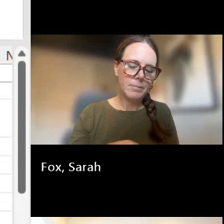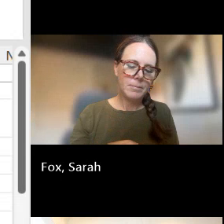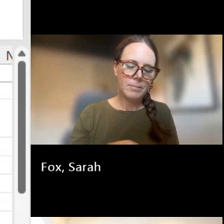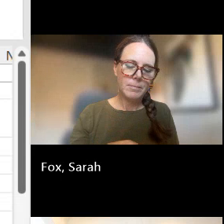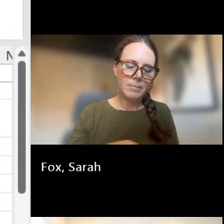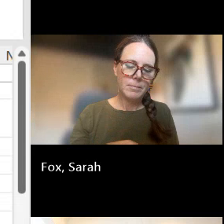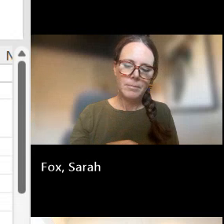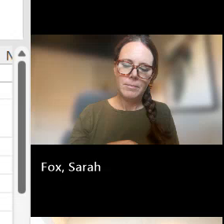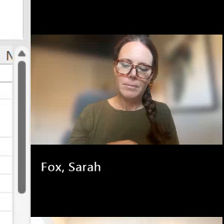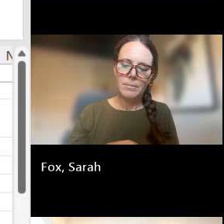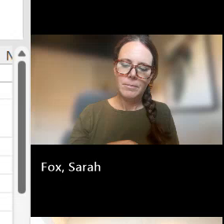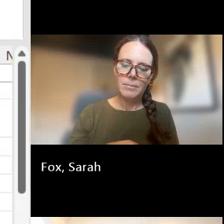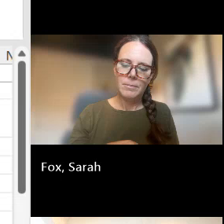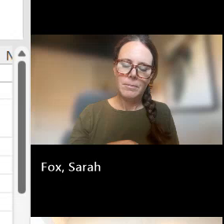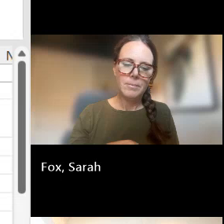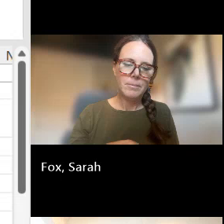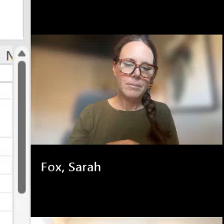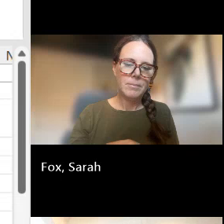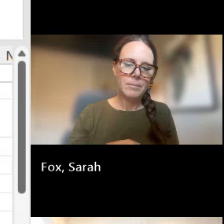We have 6 of 8 with thumbs up.